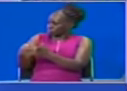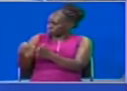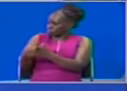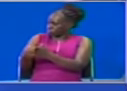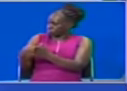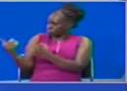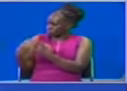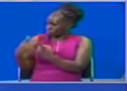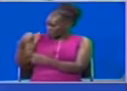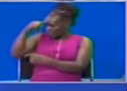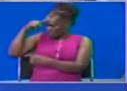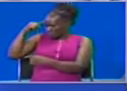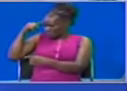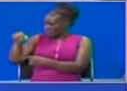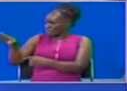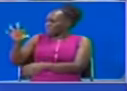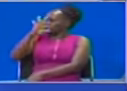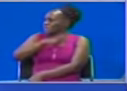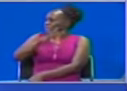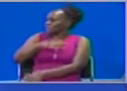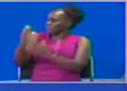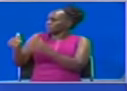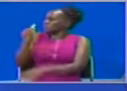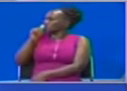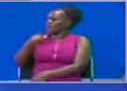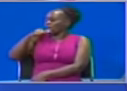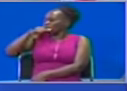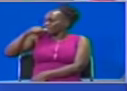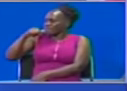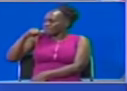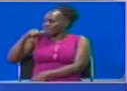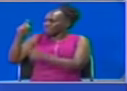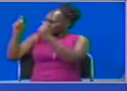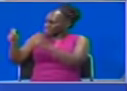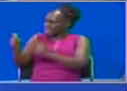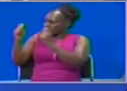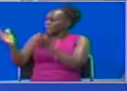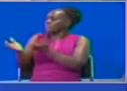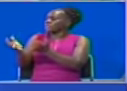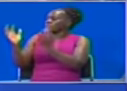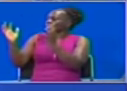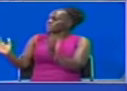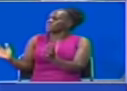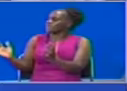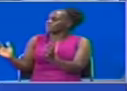talks, because they're cashing in on their private clinics, that with the strike going on, it's booming business on the other